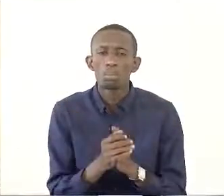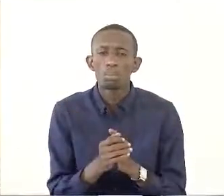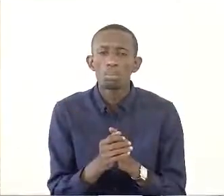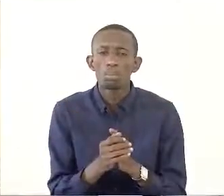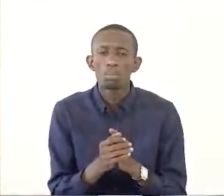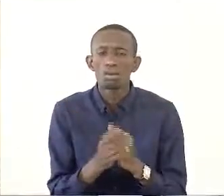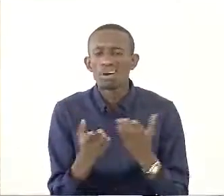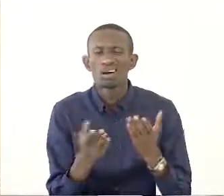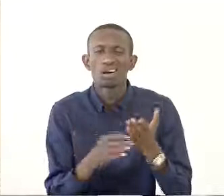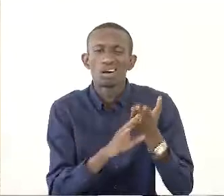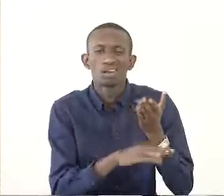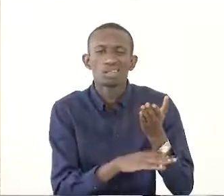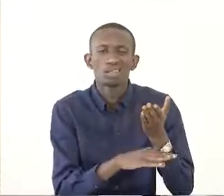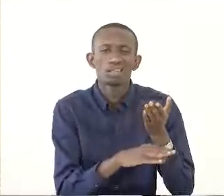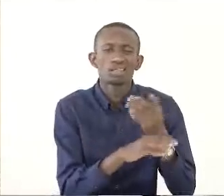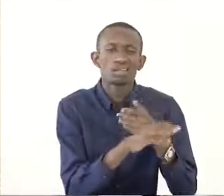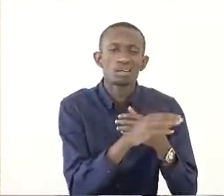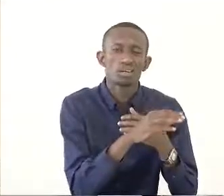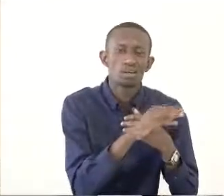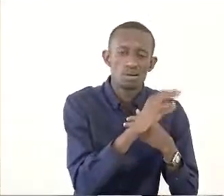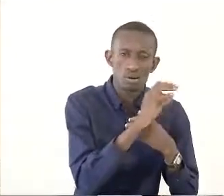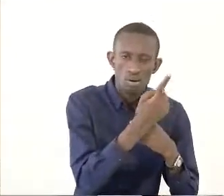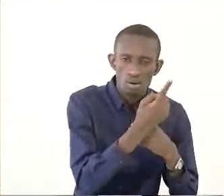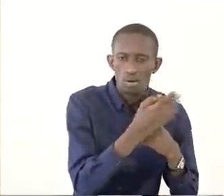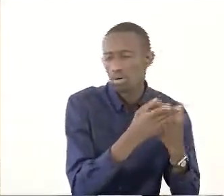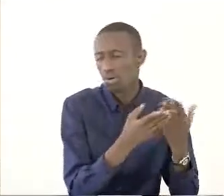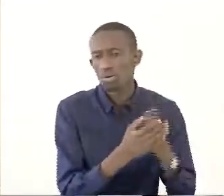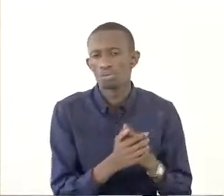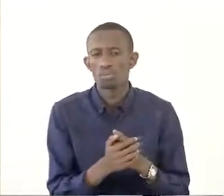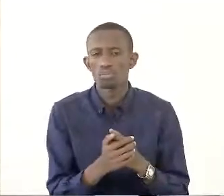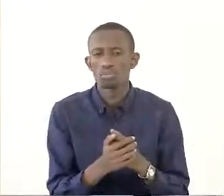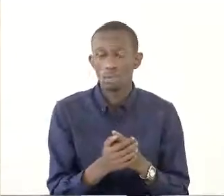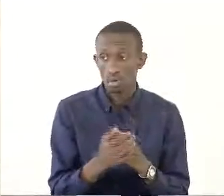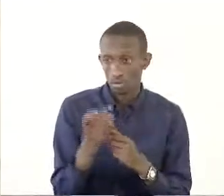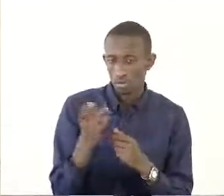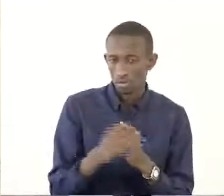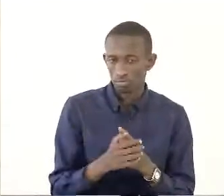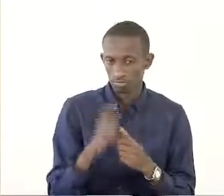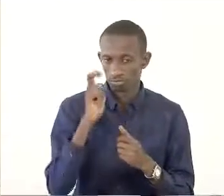than or equal. We don't have that sign. Now here we have x.